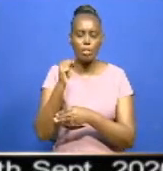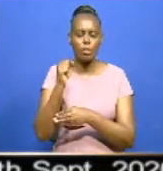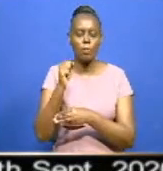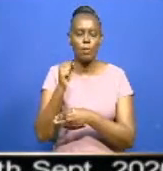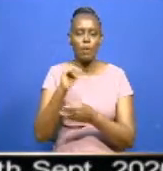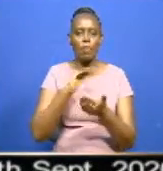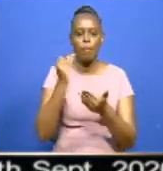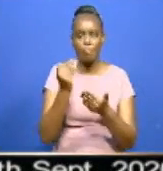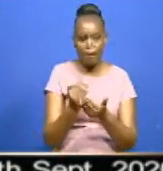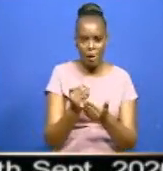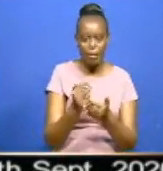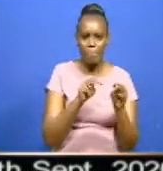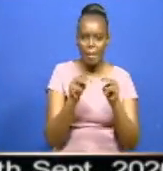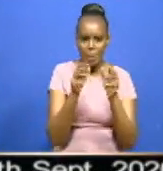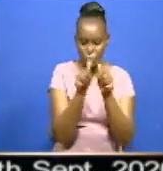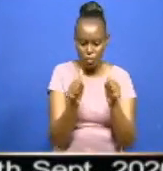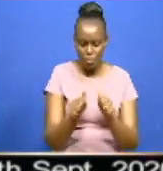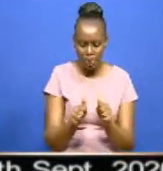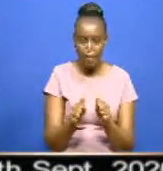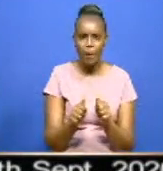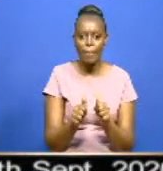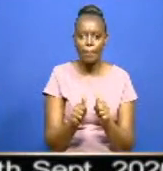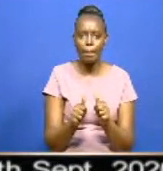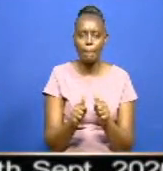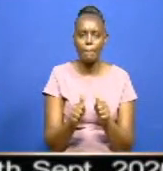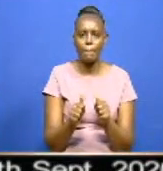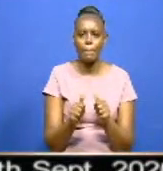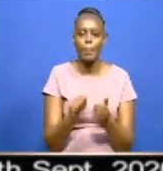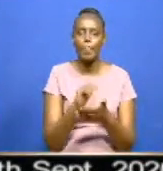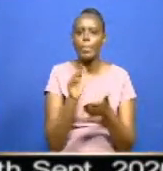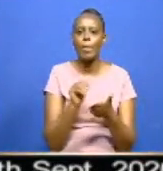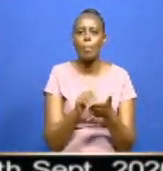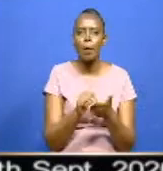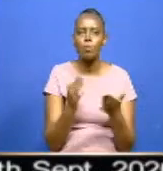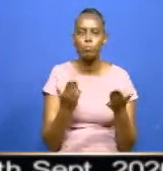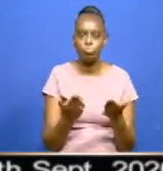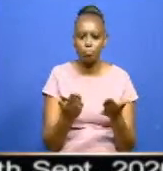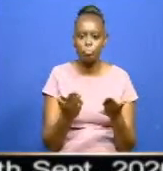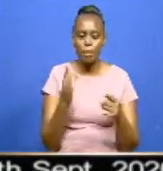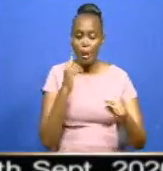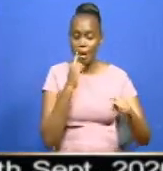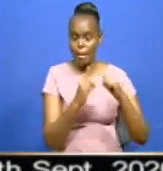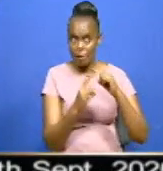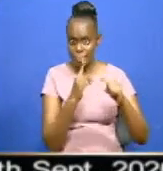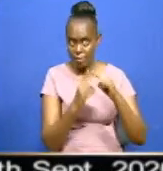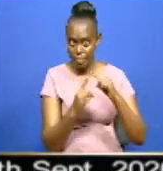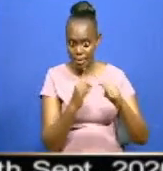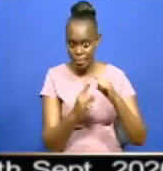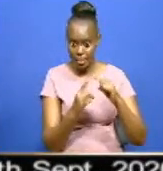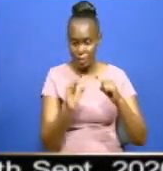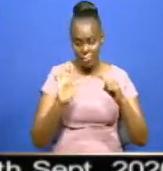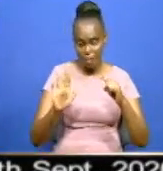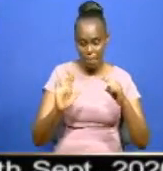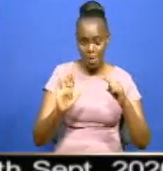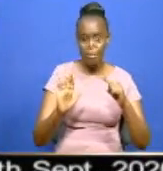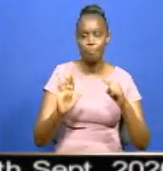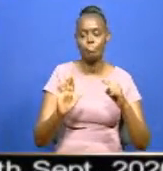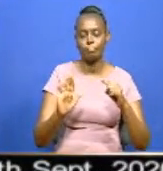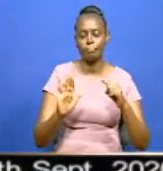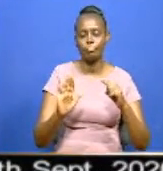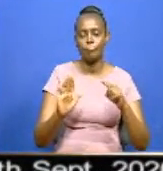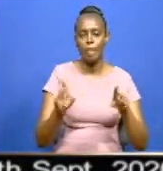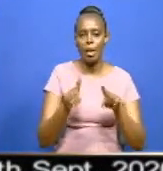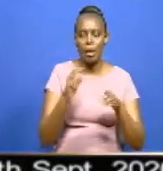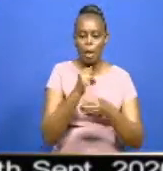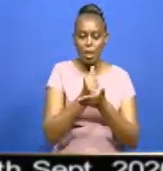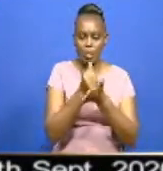Speaker. Honorable Speaker, in terms of the experience of what she is going to handle as the